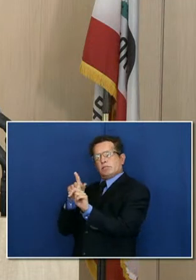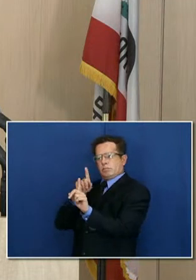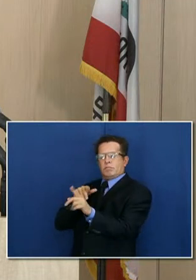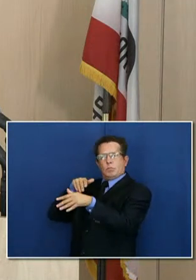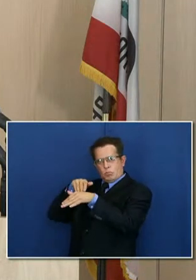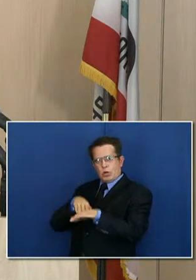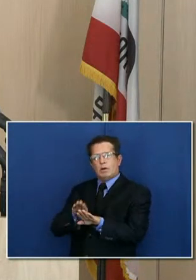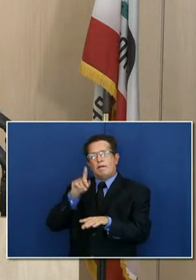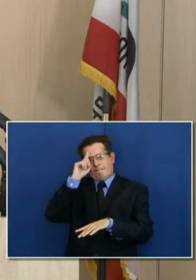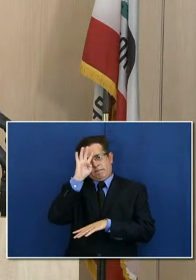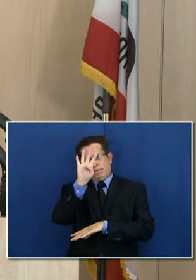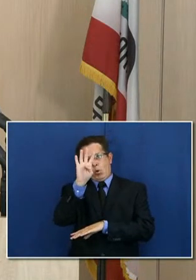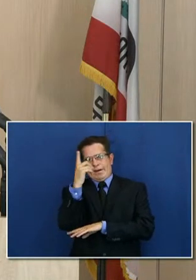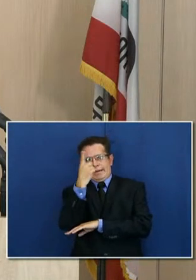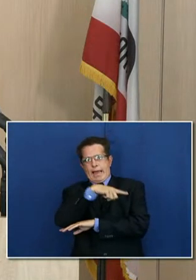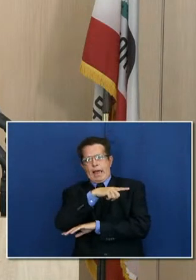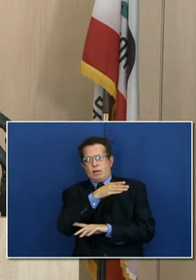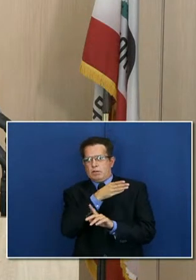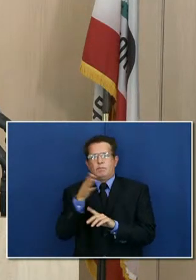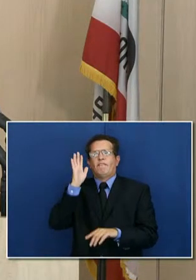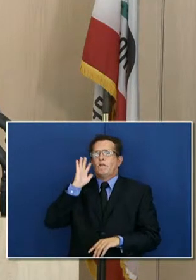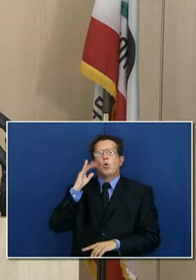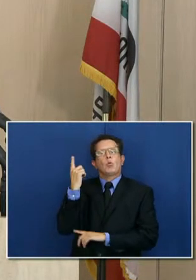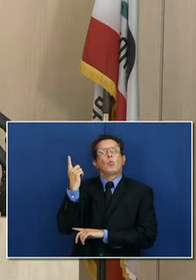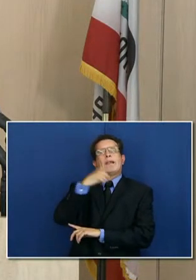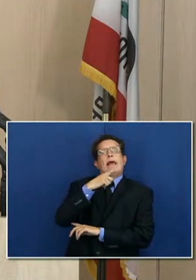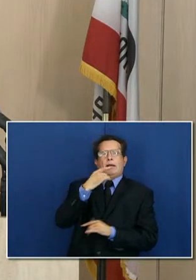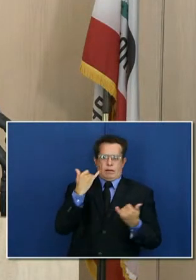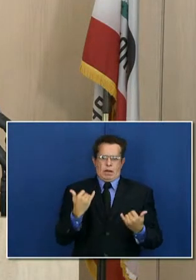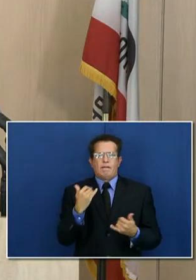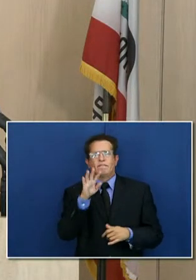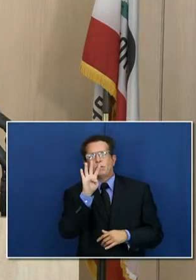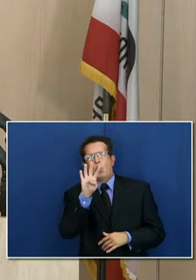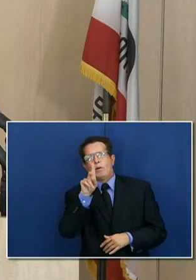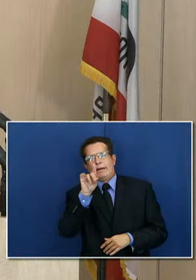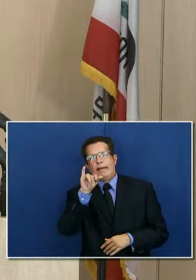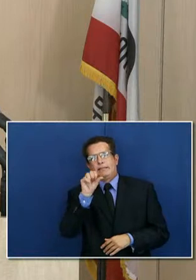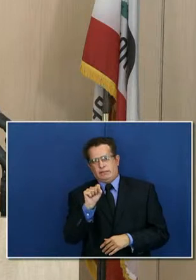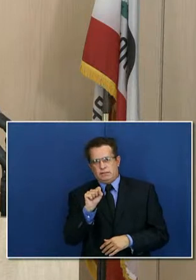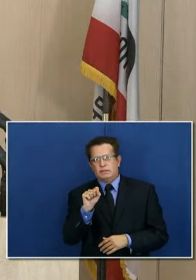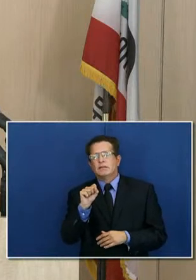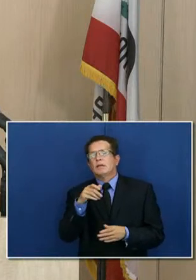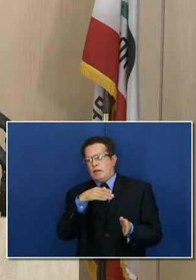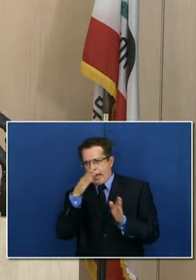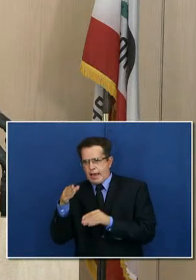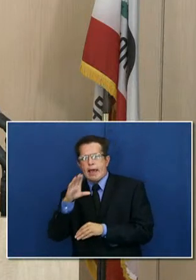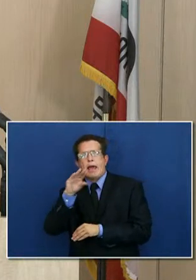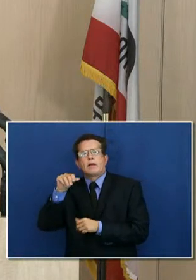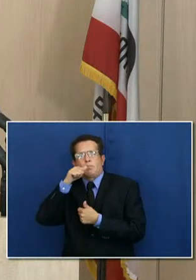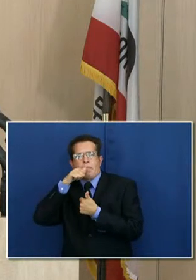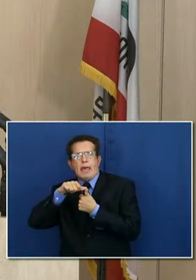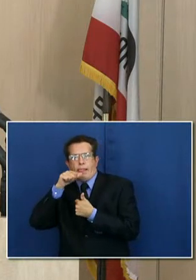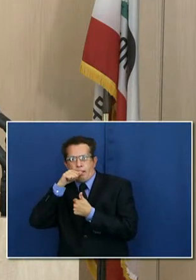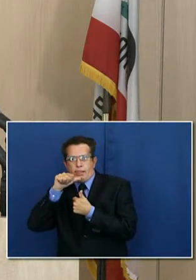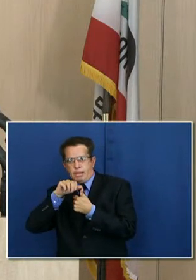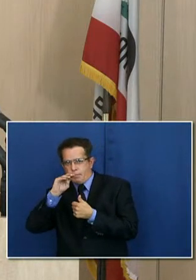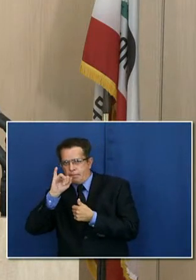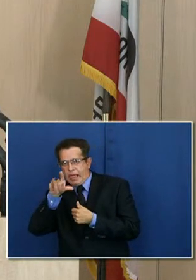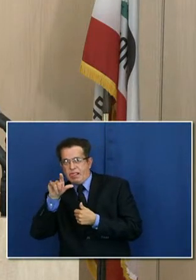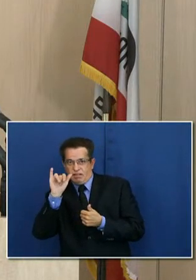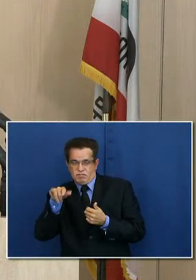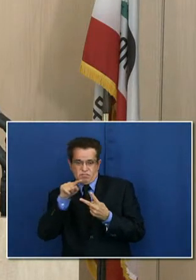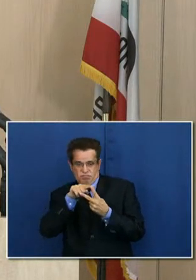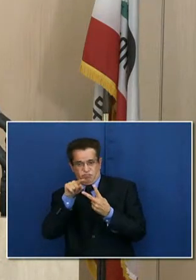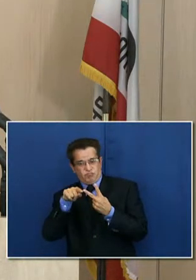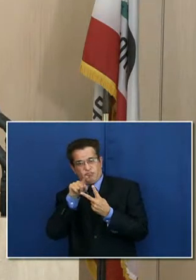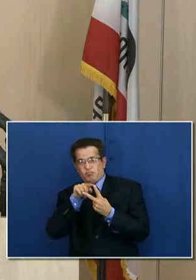a 4-day period, as opposed to a 1-day period, on top of sending everyone a mail ballot that is out there. So if I can show